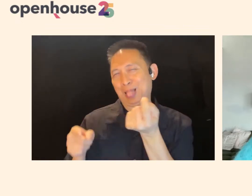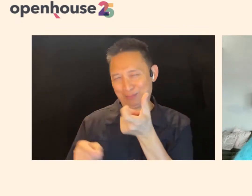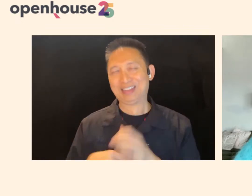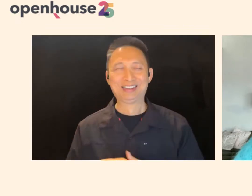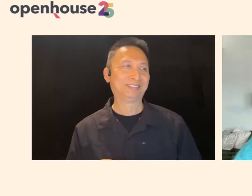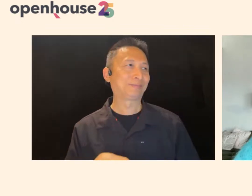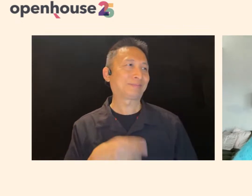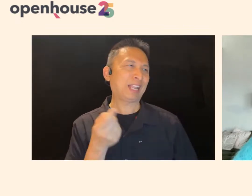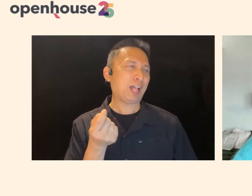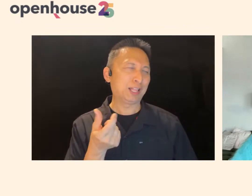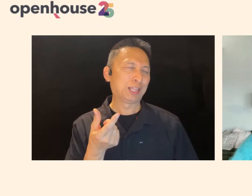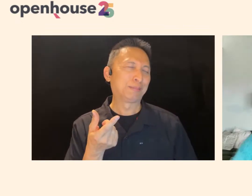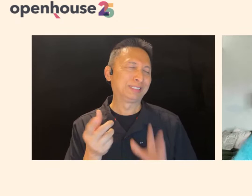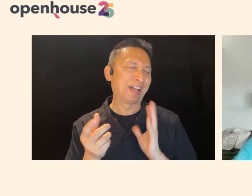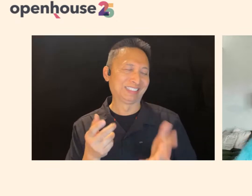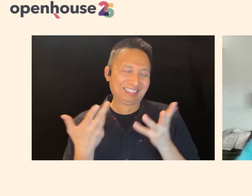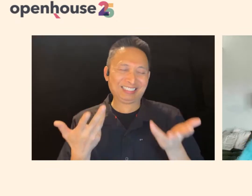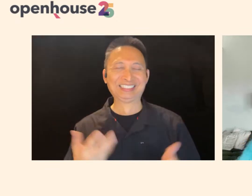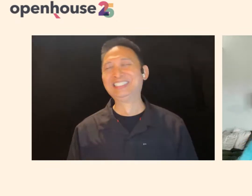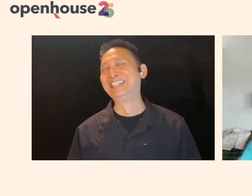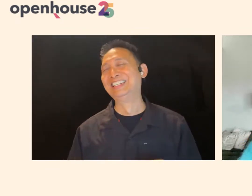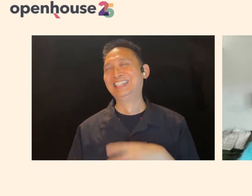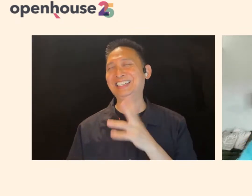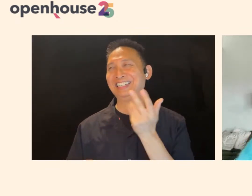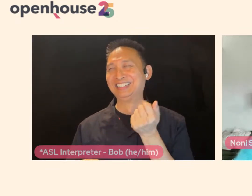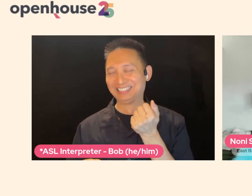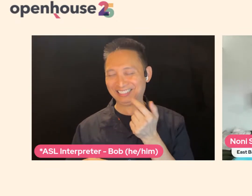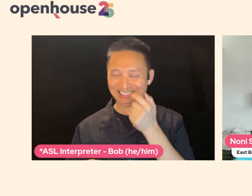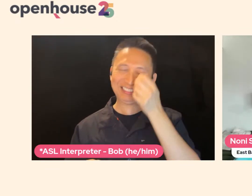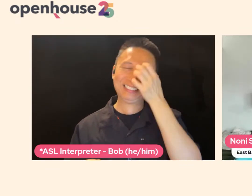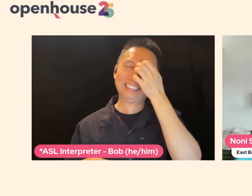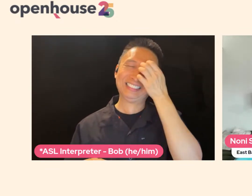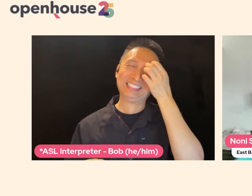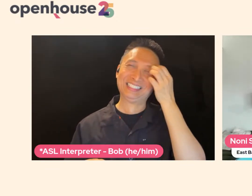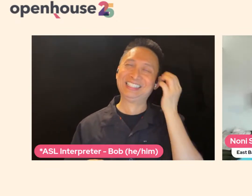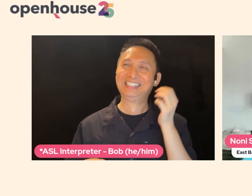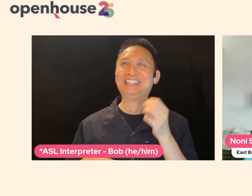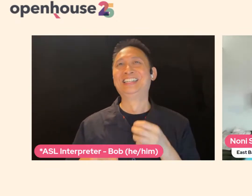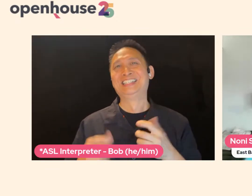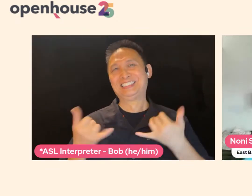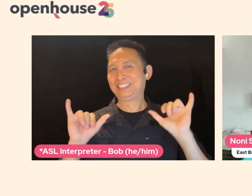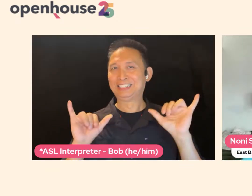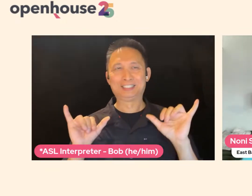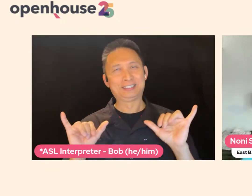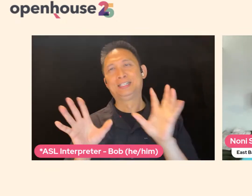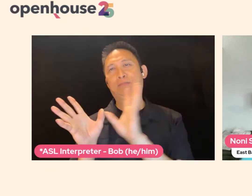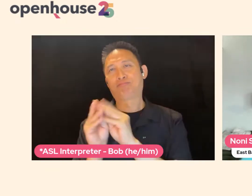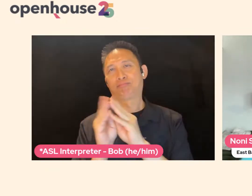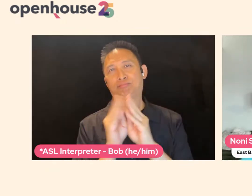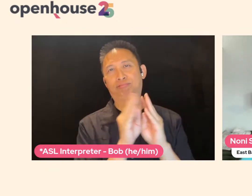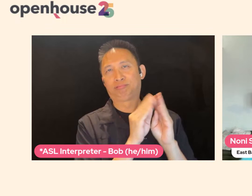shade is okay. but that is one of the ways that we continue to,